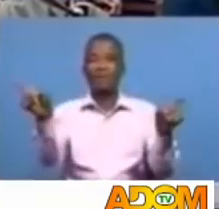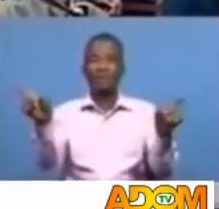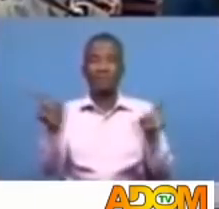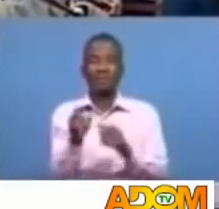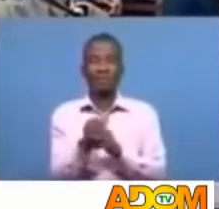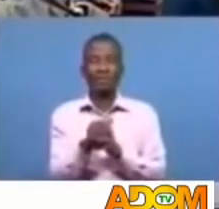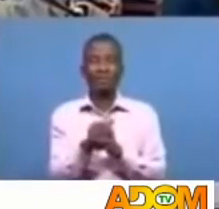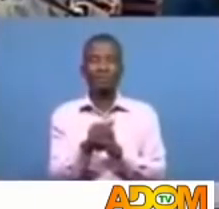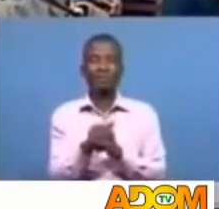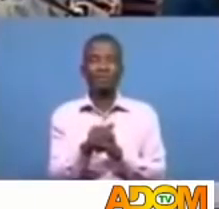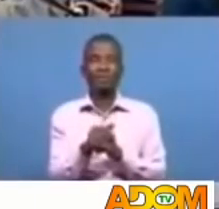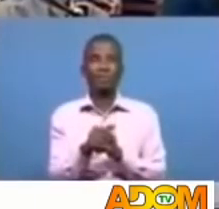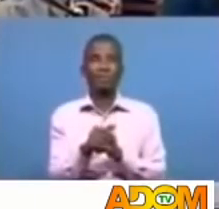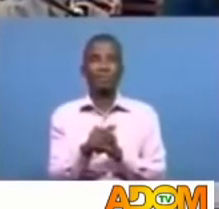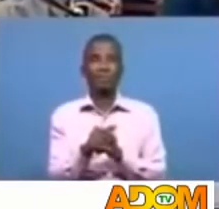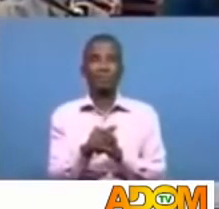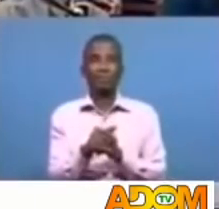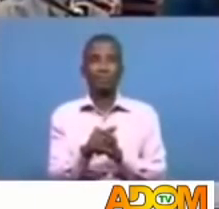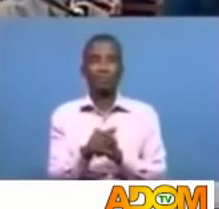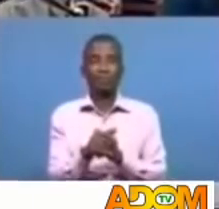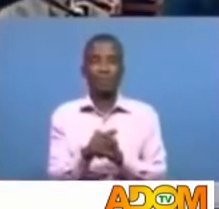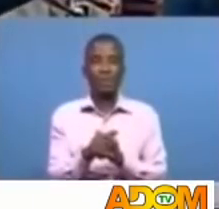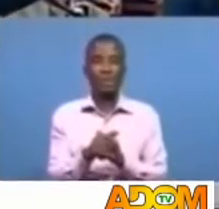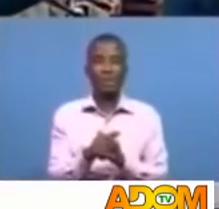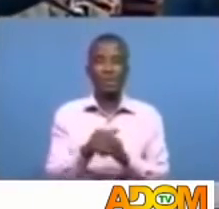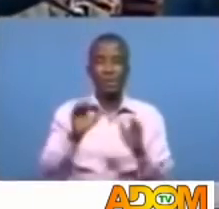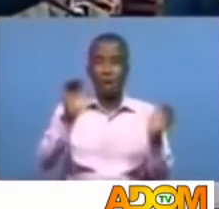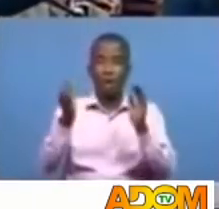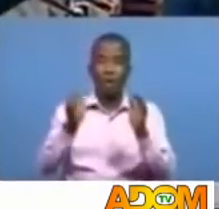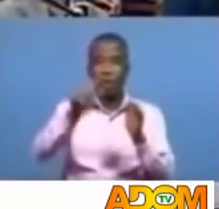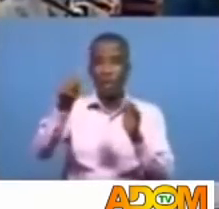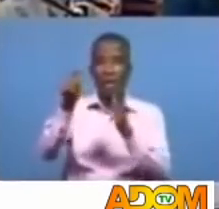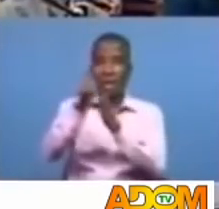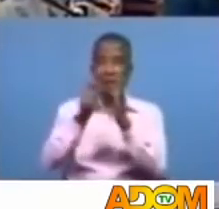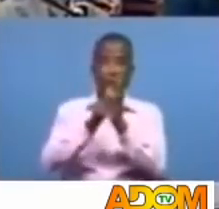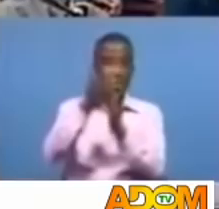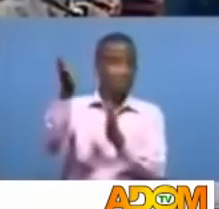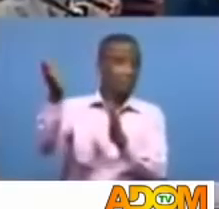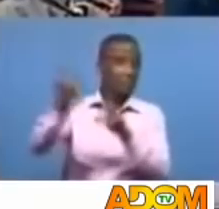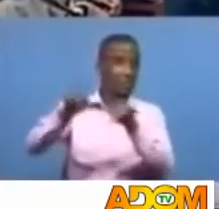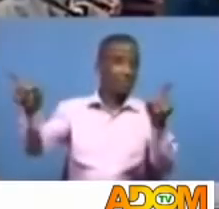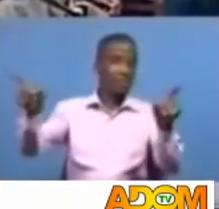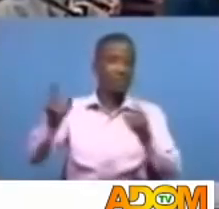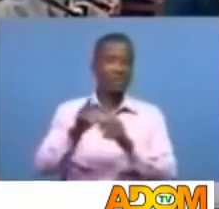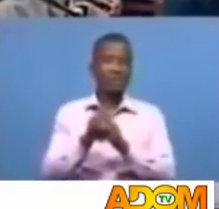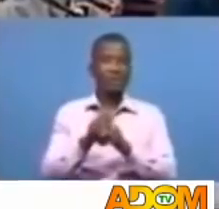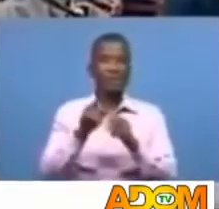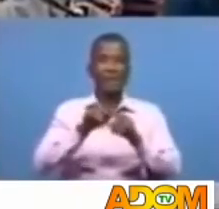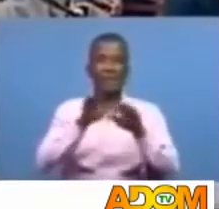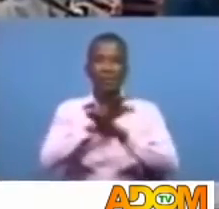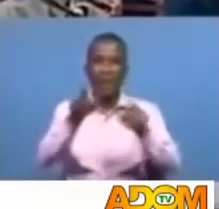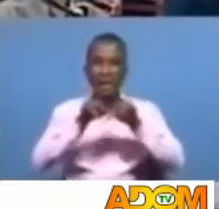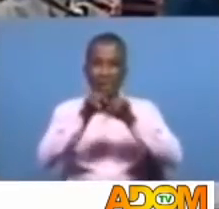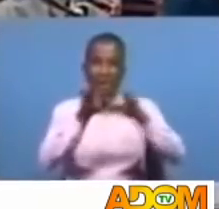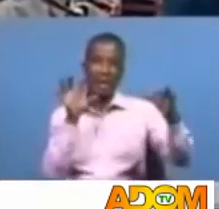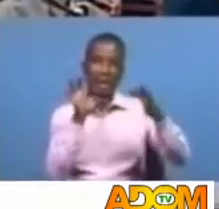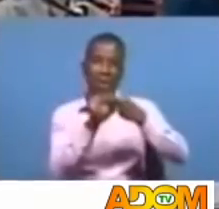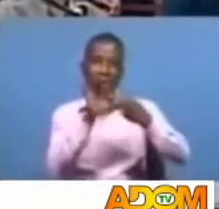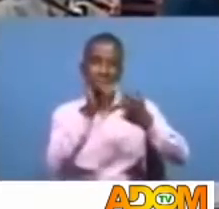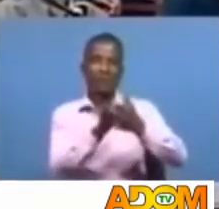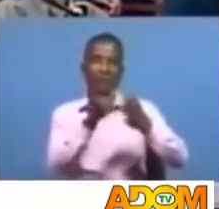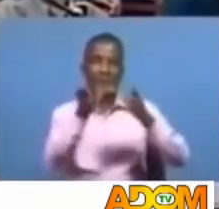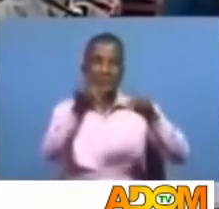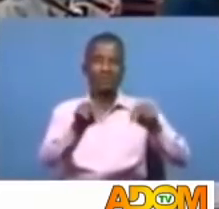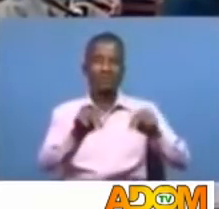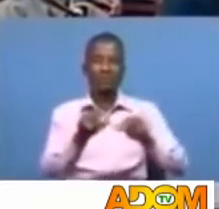changed by statute in this court. But you make reference to Black's Law Dictionary, but you don't make reference to the statute that is binding on you. My